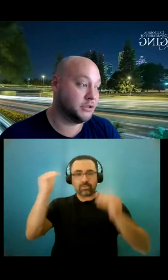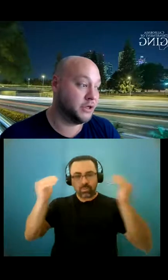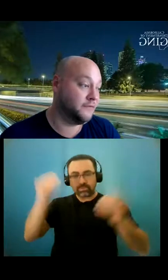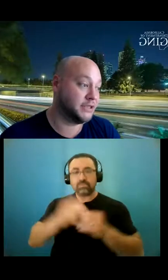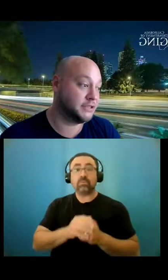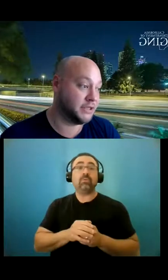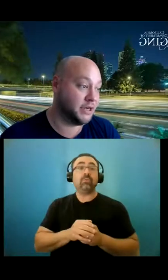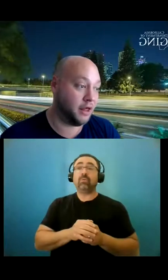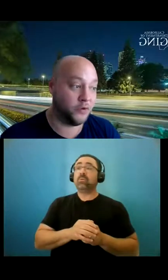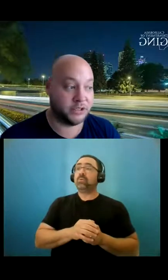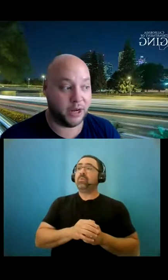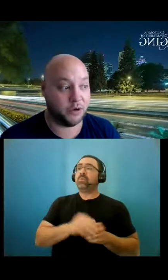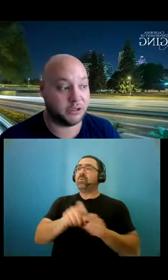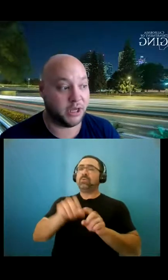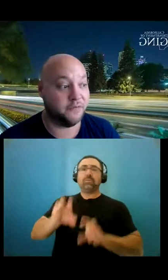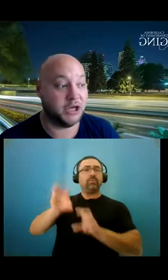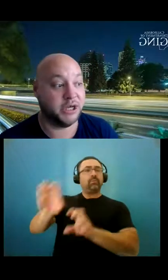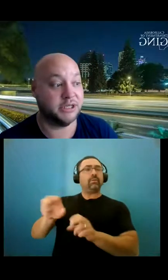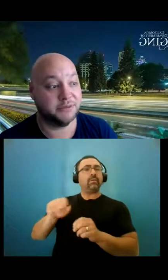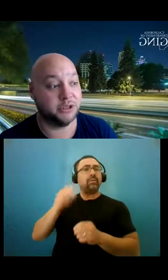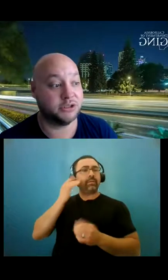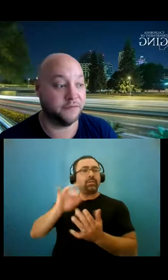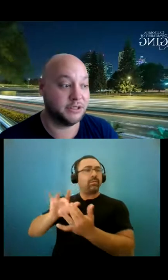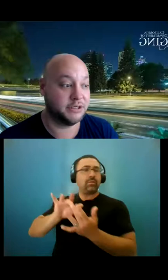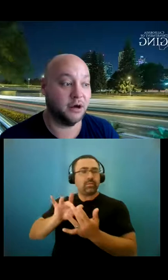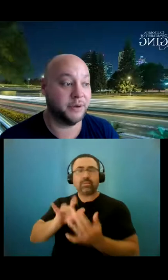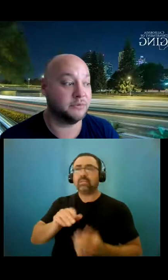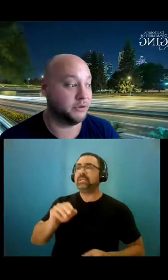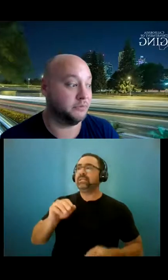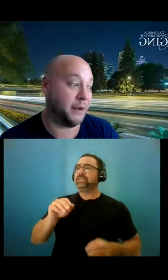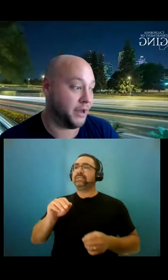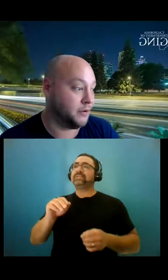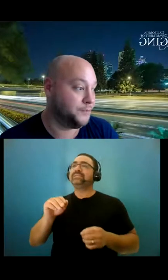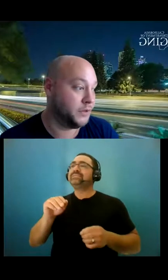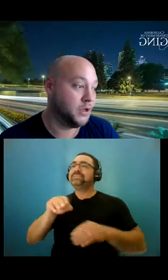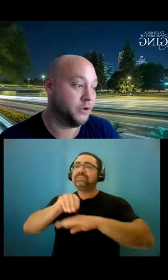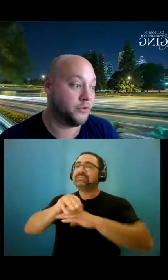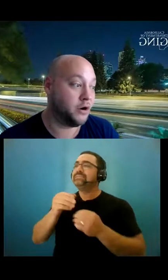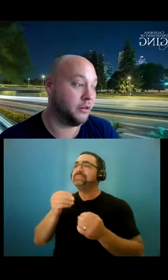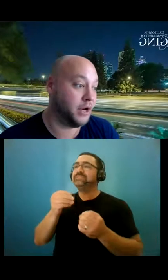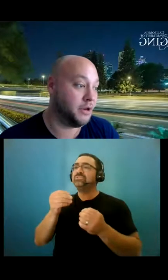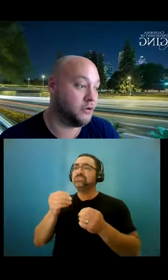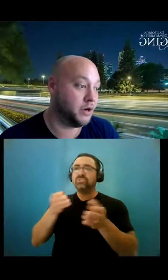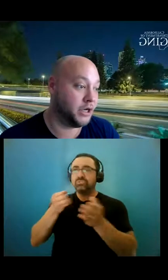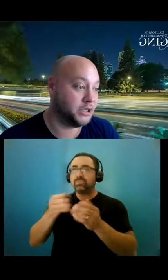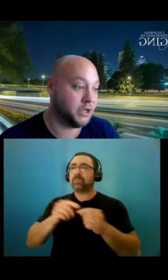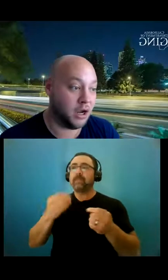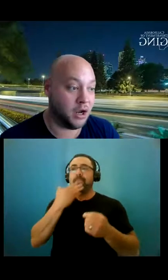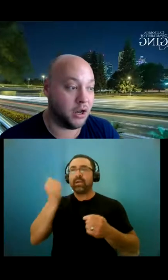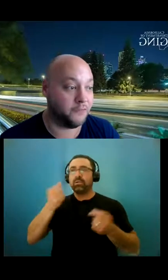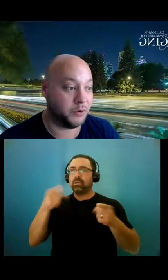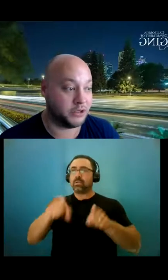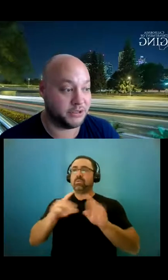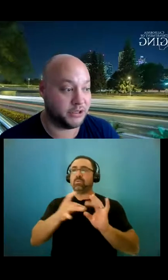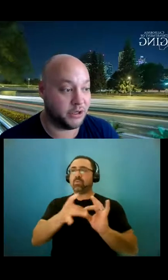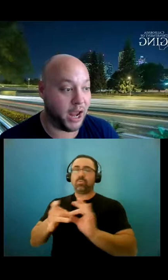And it also invests in California's networks of aging and disability services to help us build back better with greater alignment and coordination